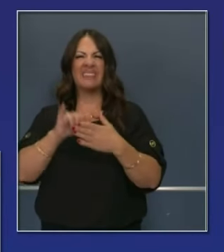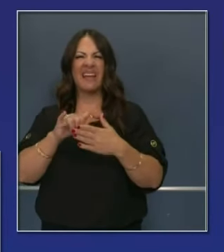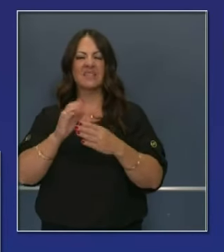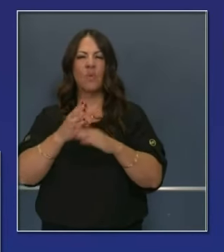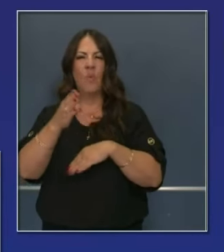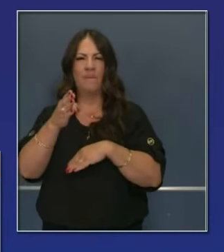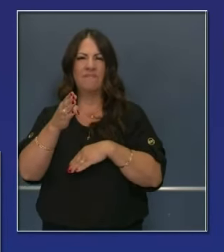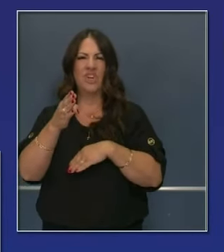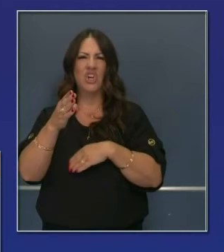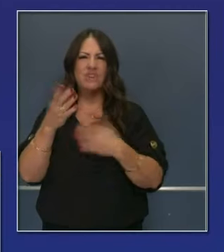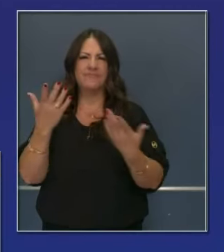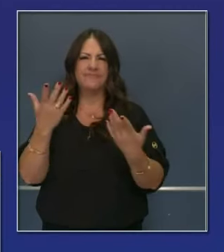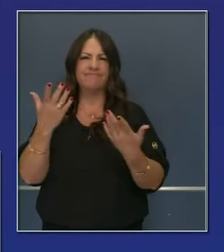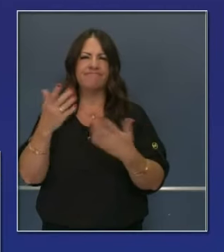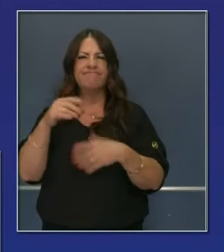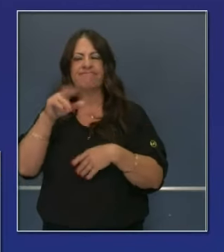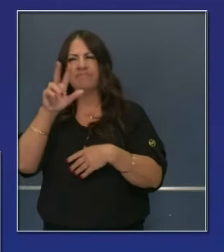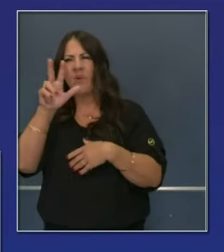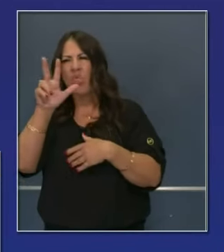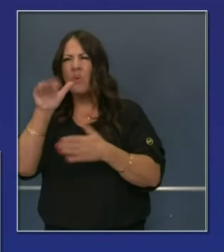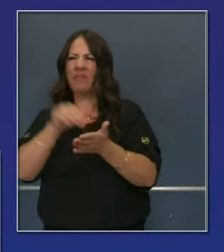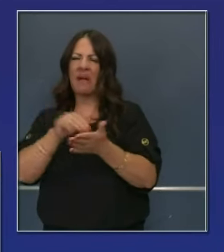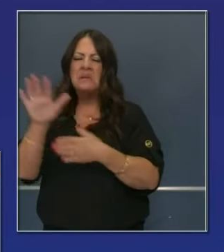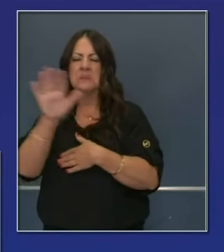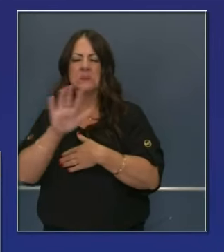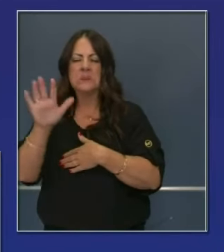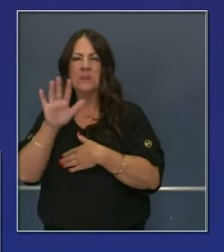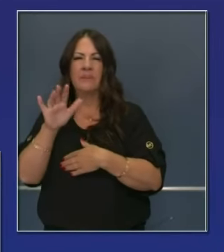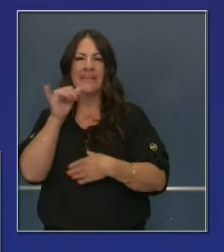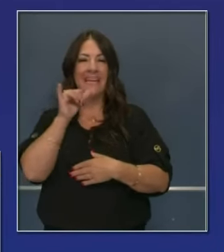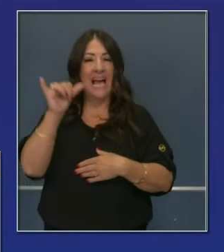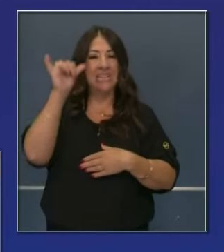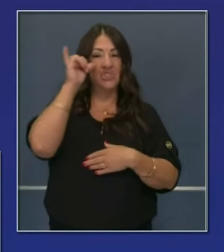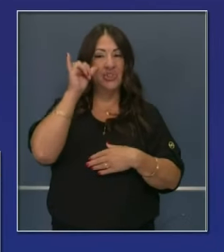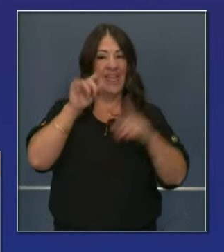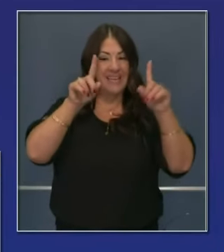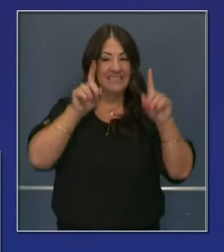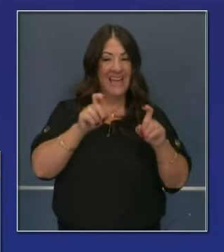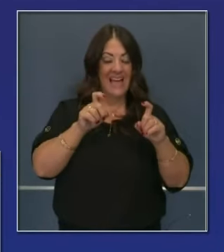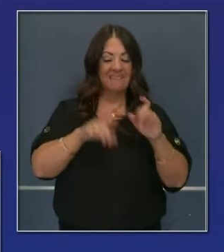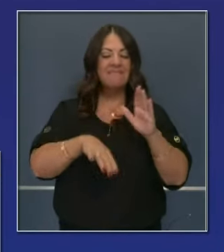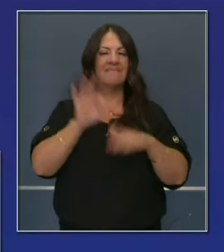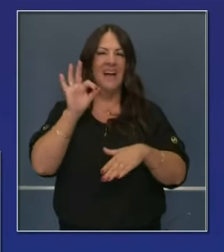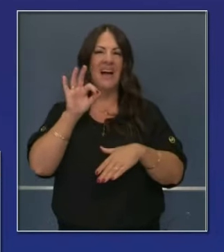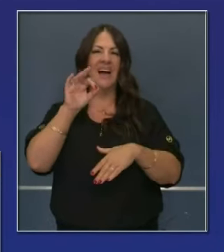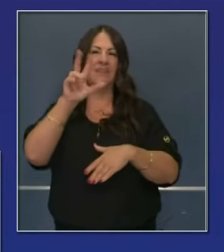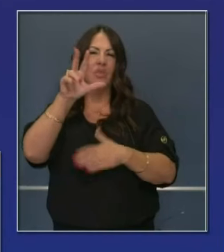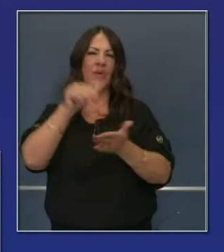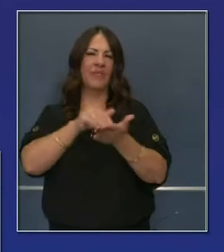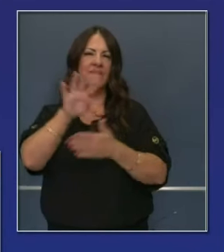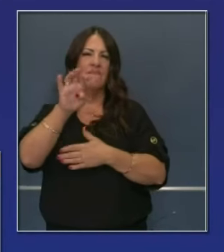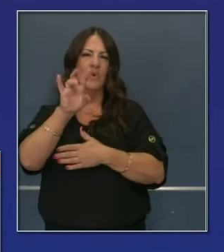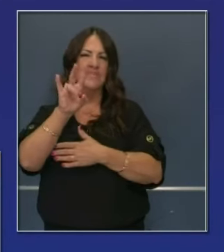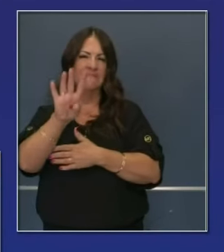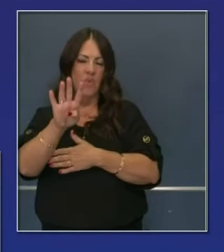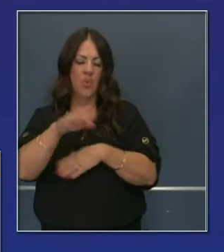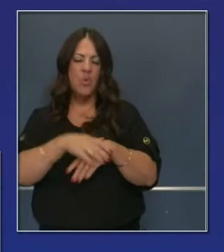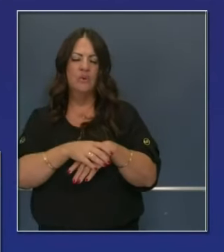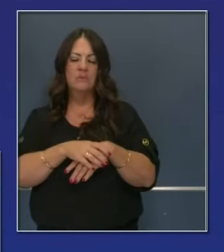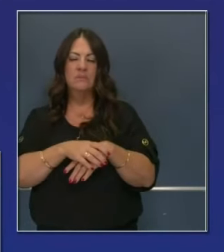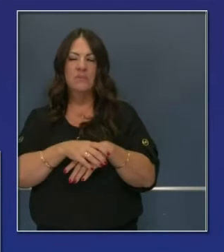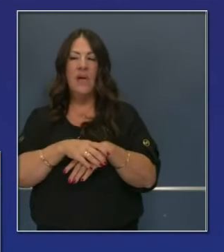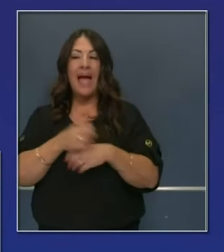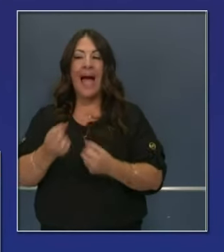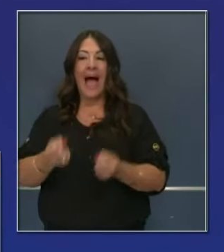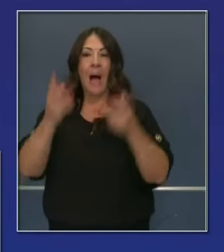3,000, is encouraging. The numbers that came out yesterday a little higher than the 7-day average, though we tested over